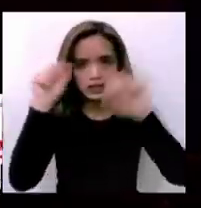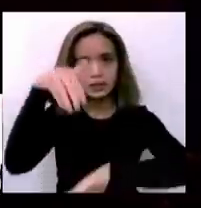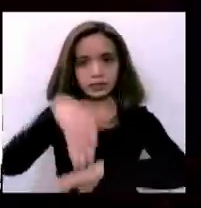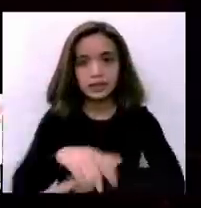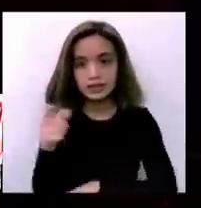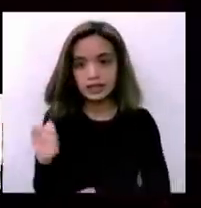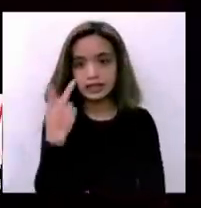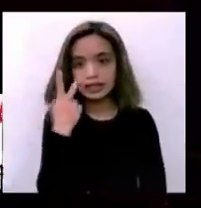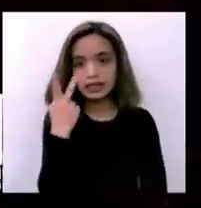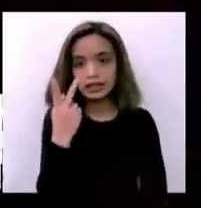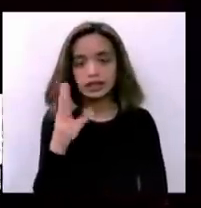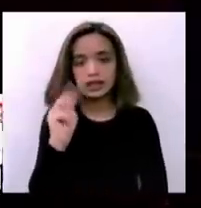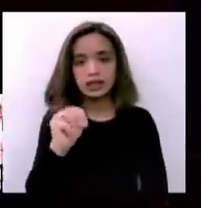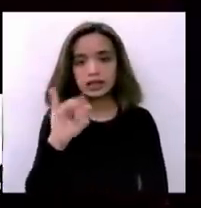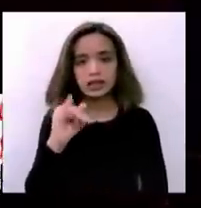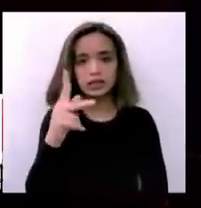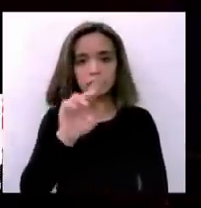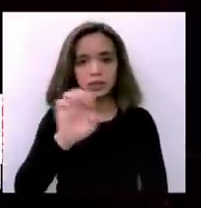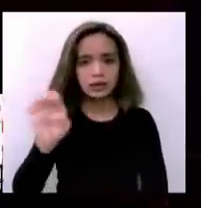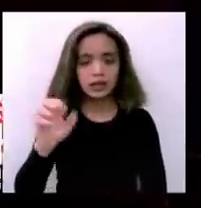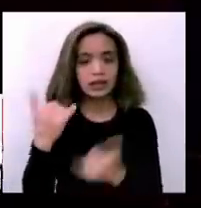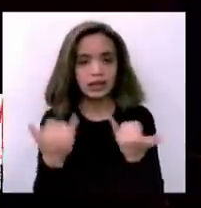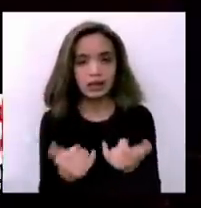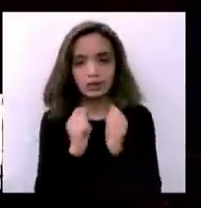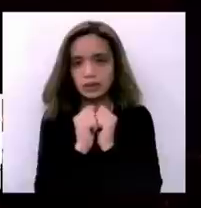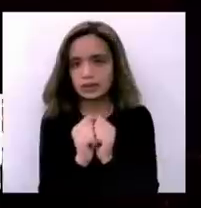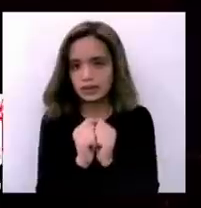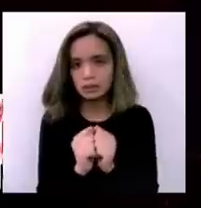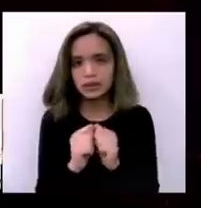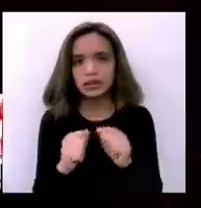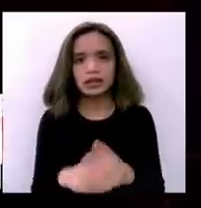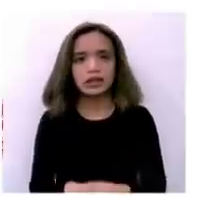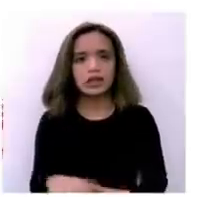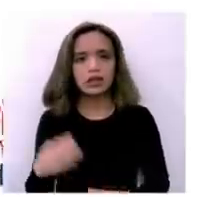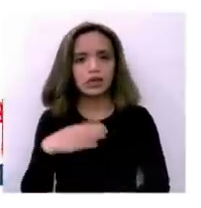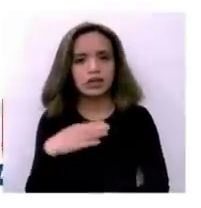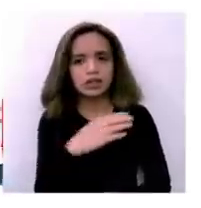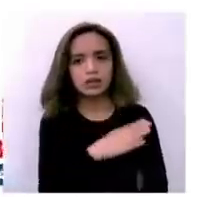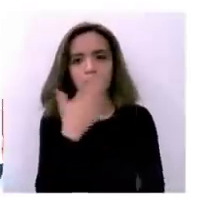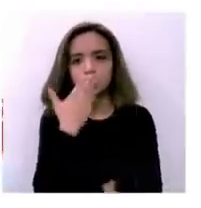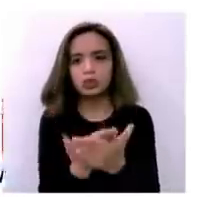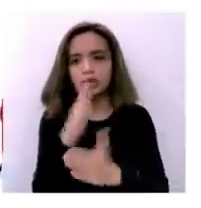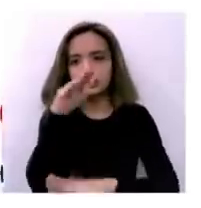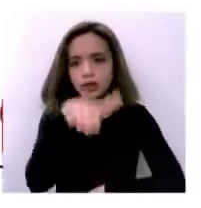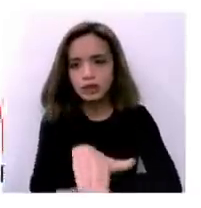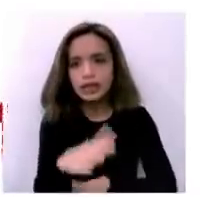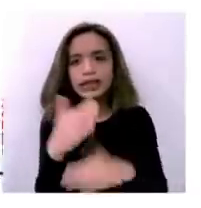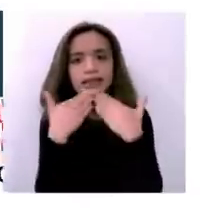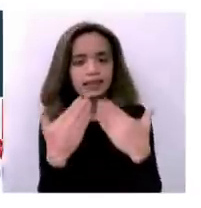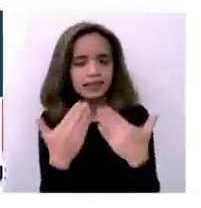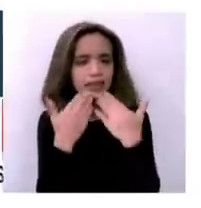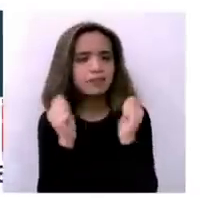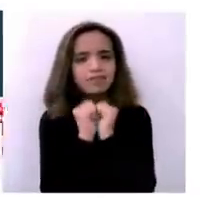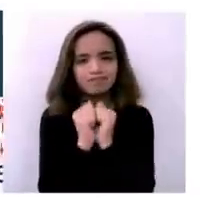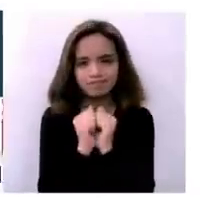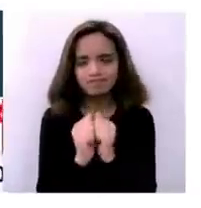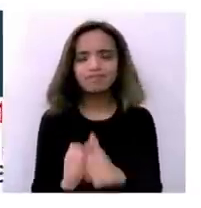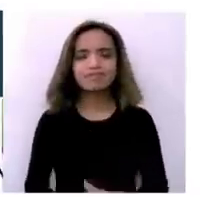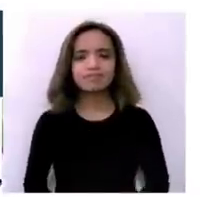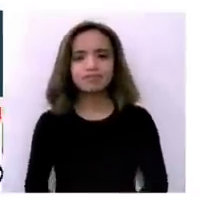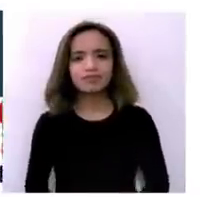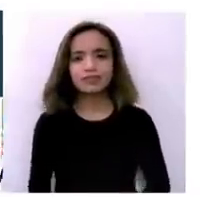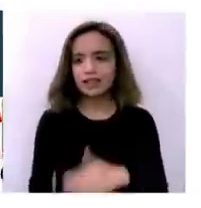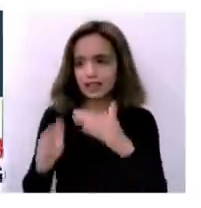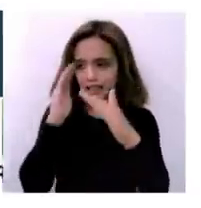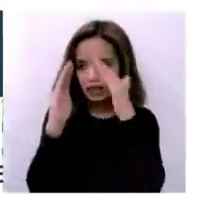attendees. Deputy Speaker Mikee Romero now joins us here on the program. Congressman, good afternoon to you and thanks for joining us today. Hi, Carmina.